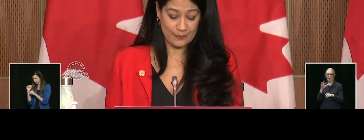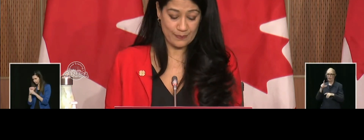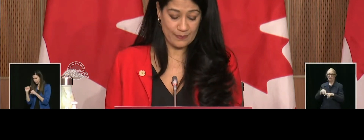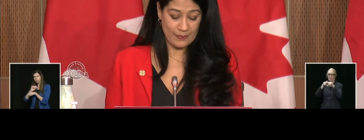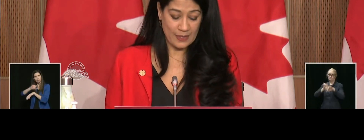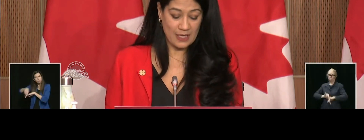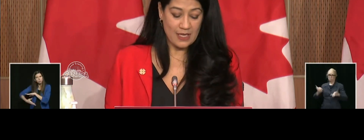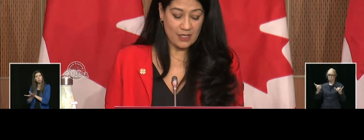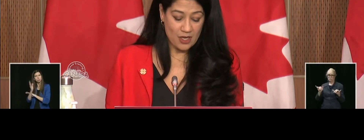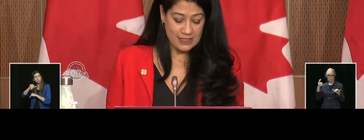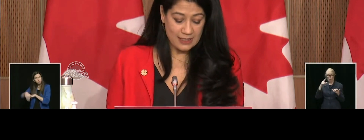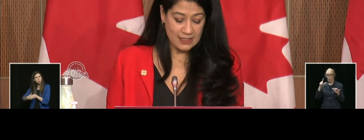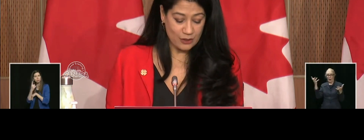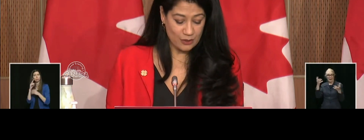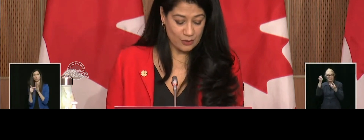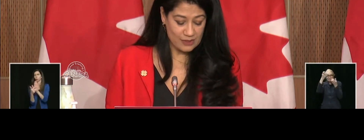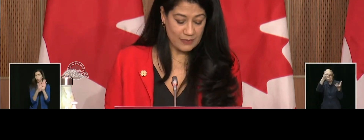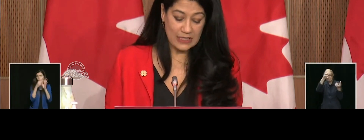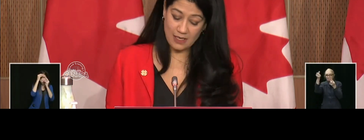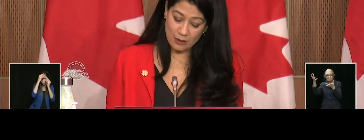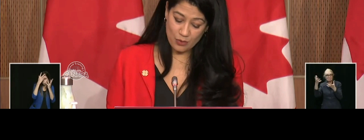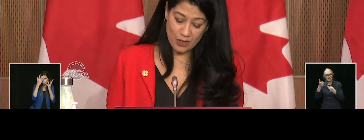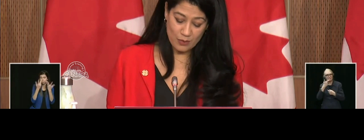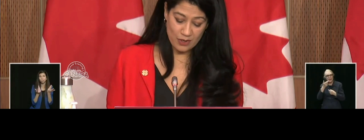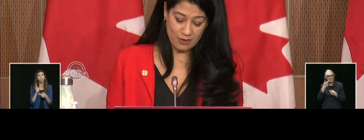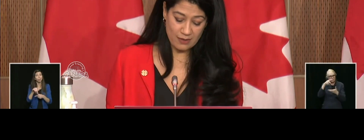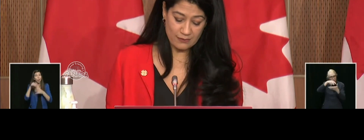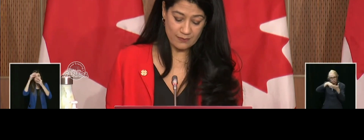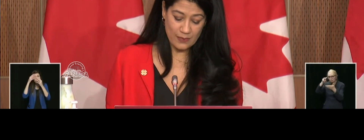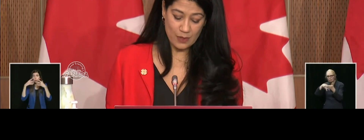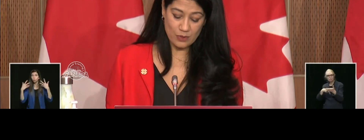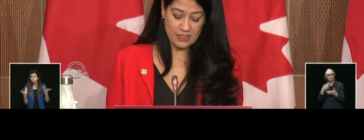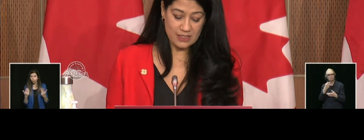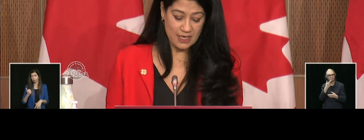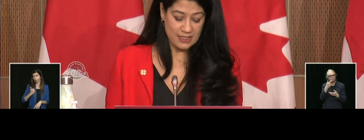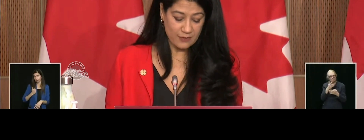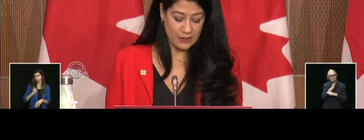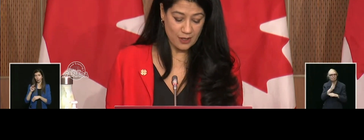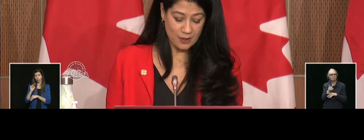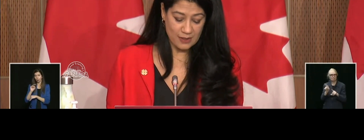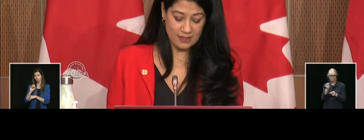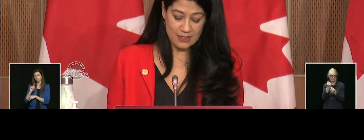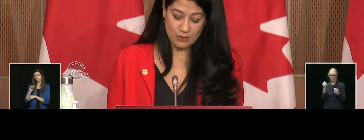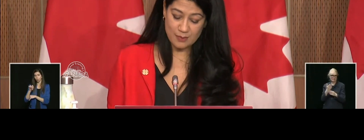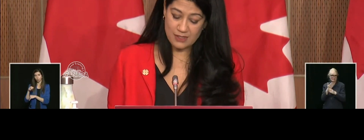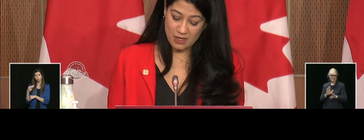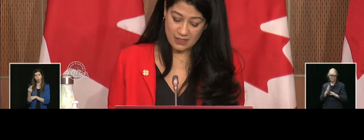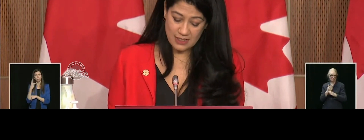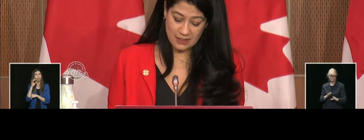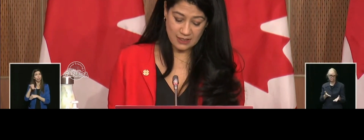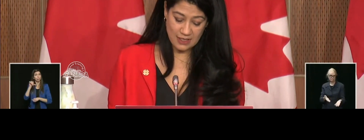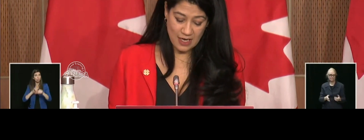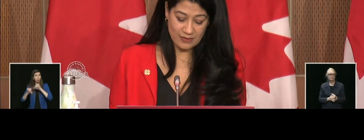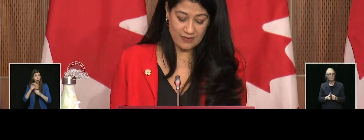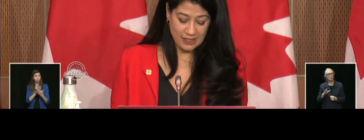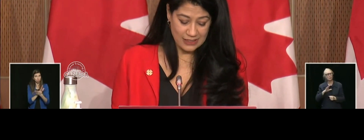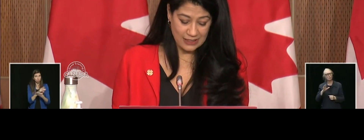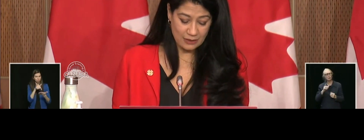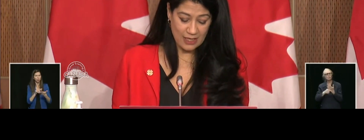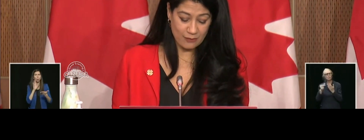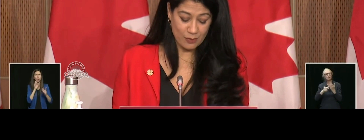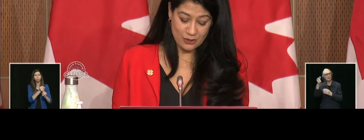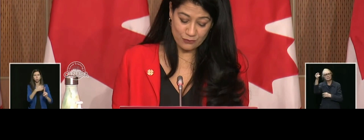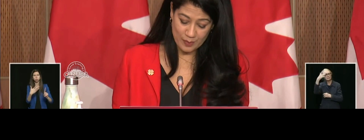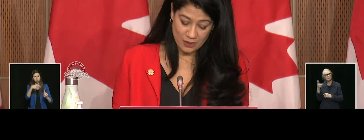accessible. The content includes the Canadian Product Monograph, which is a scientific document that describes the content of the